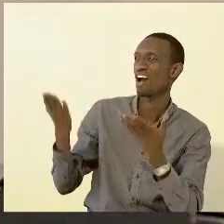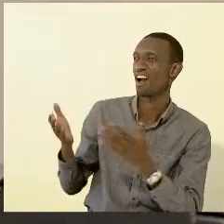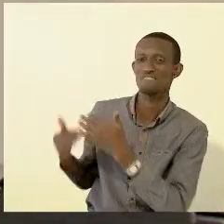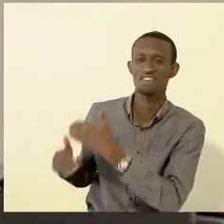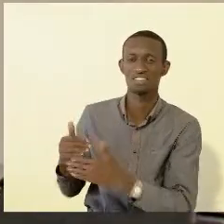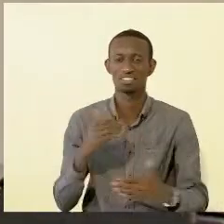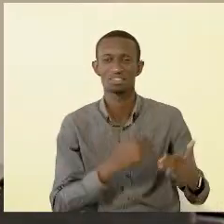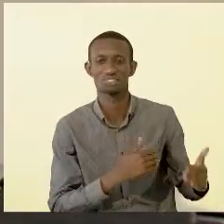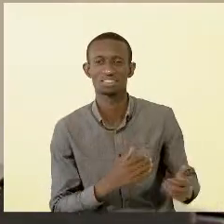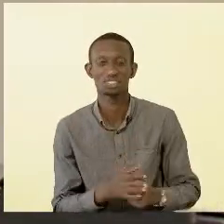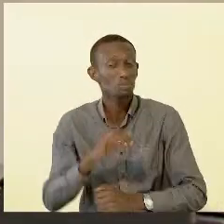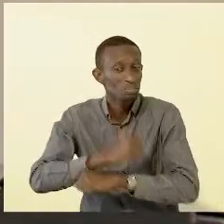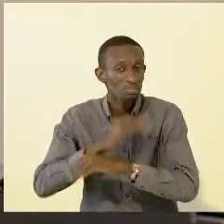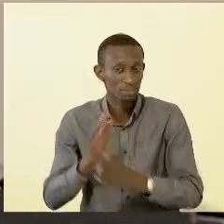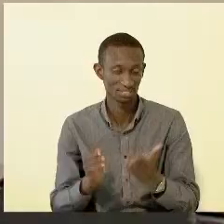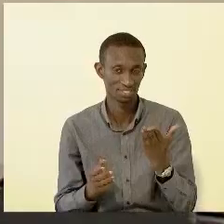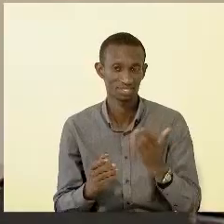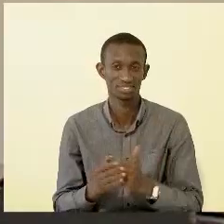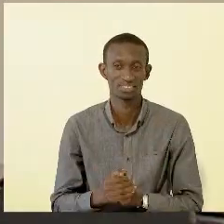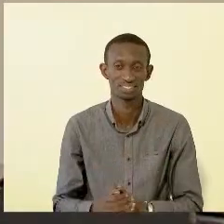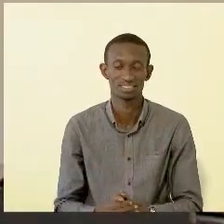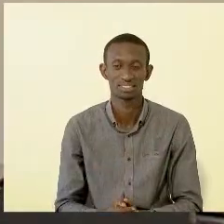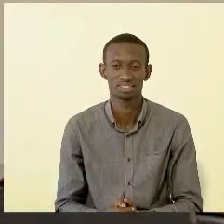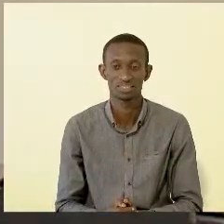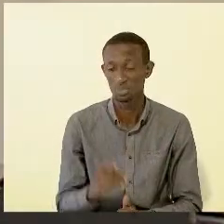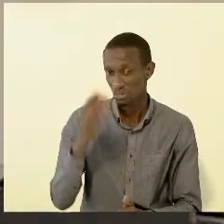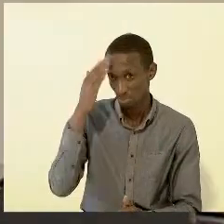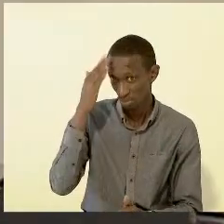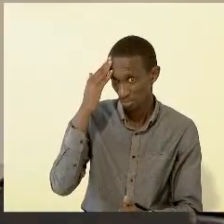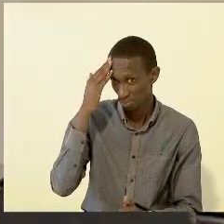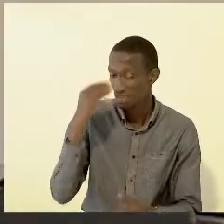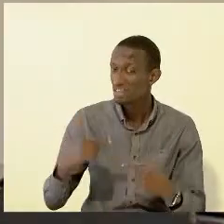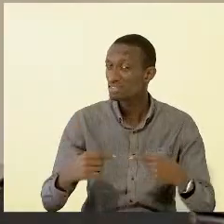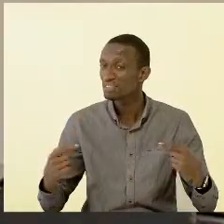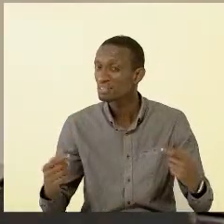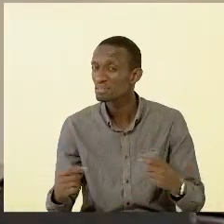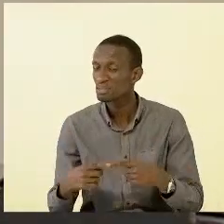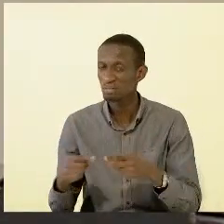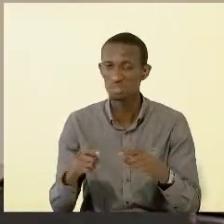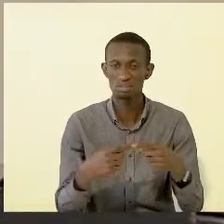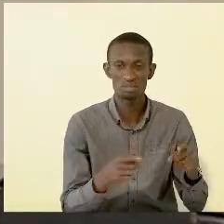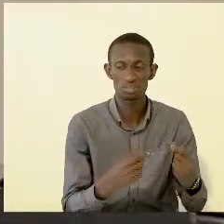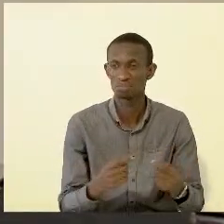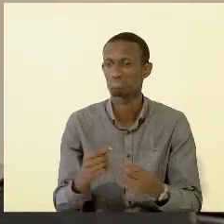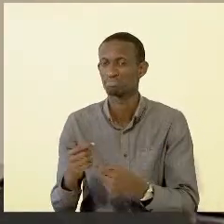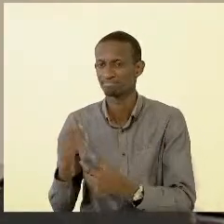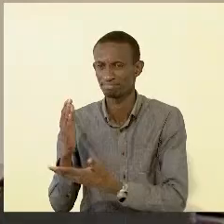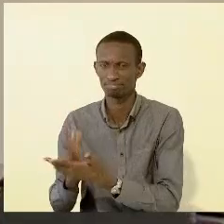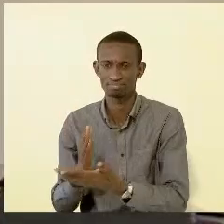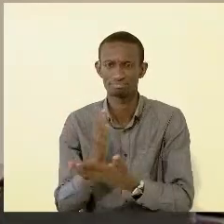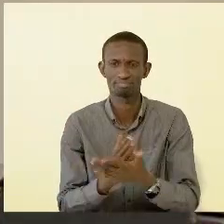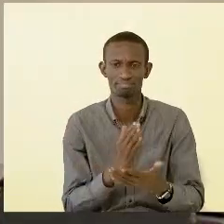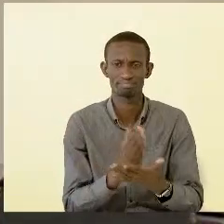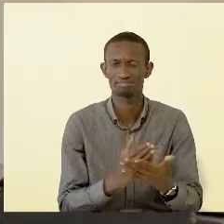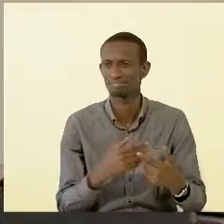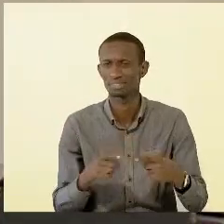environment. Students, you know different parts of the plants. We have roots, we